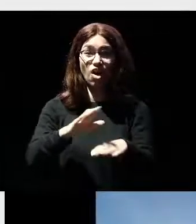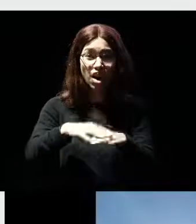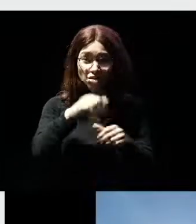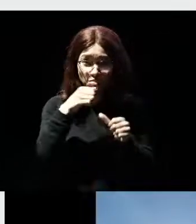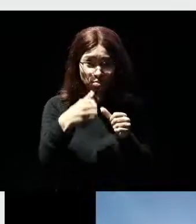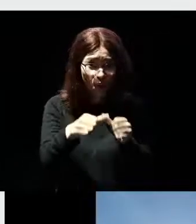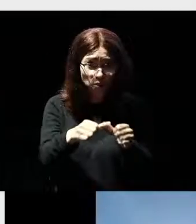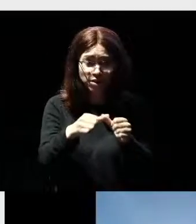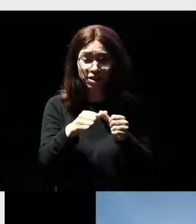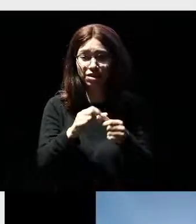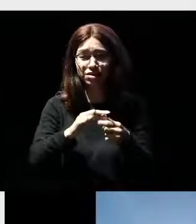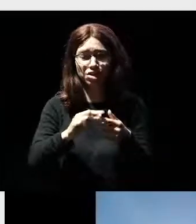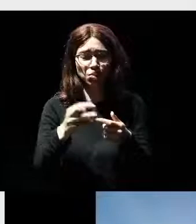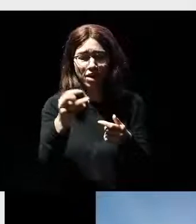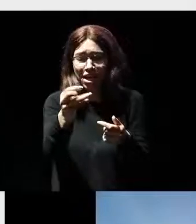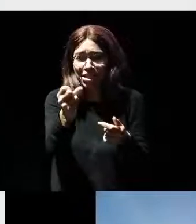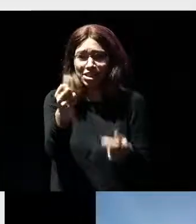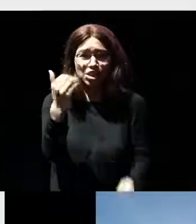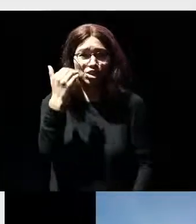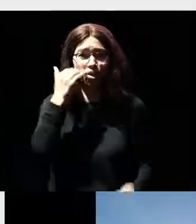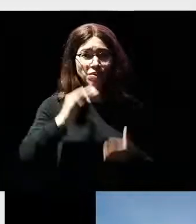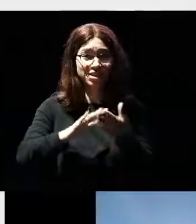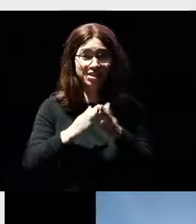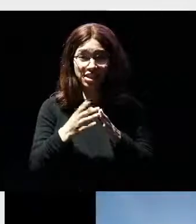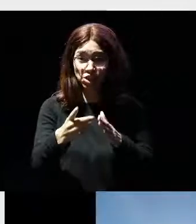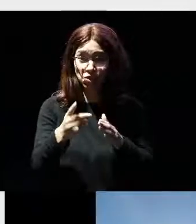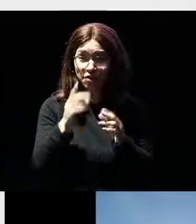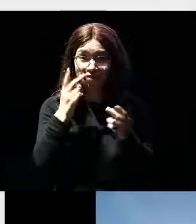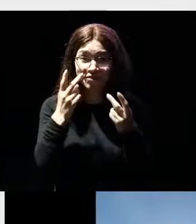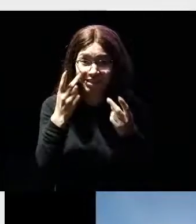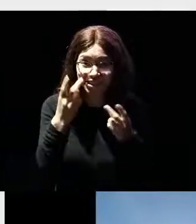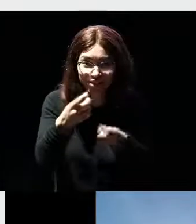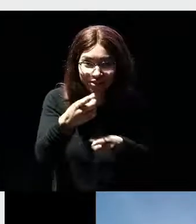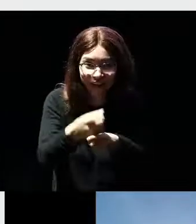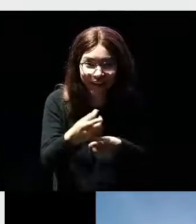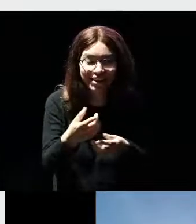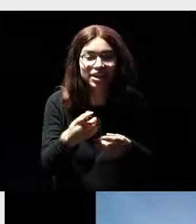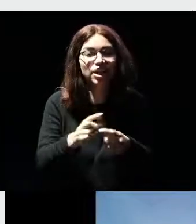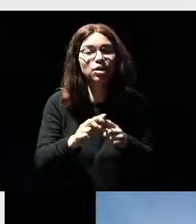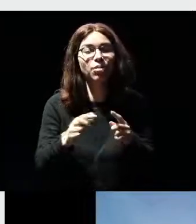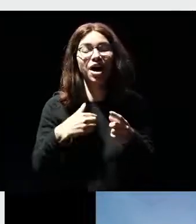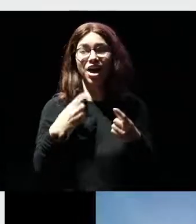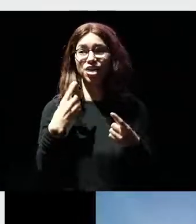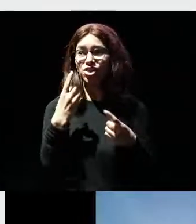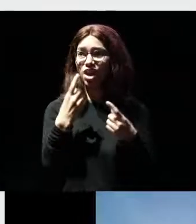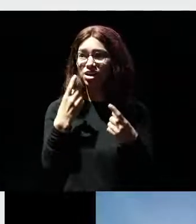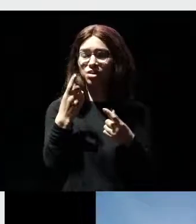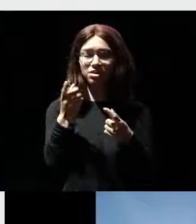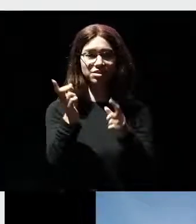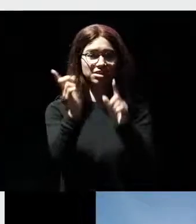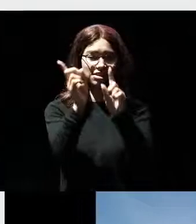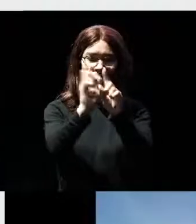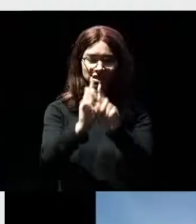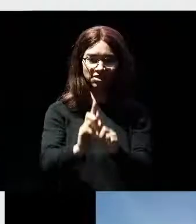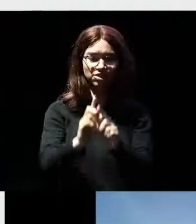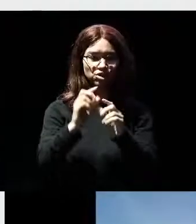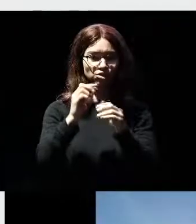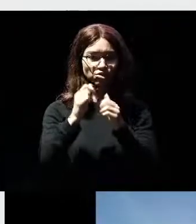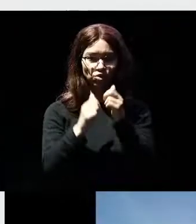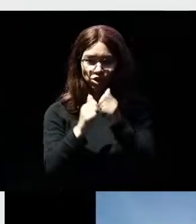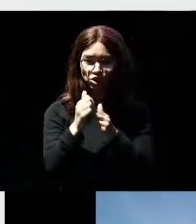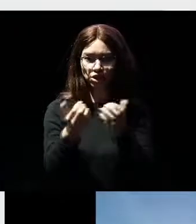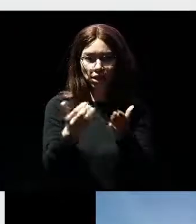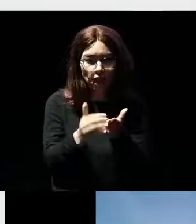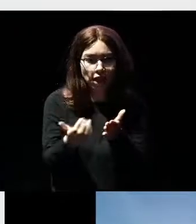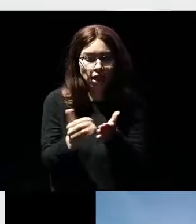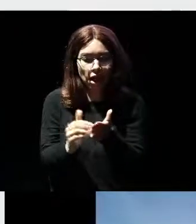know instantaneously the city that you're in. But as I thought about all of those different structures more, the thing